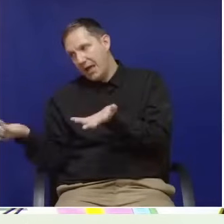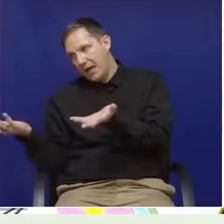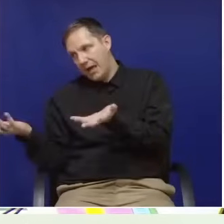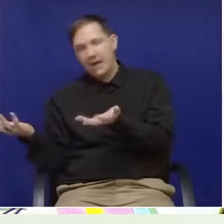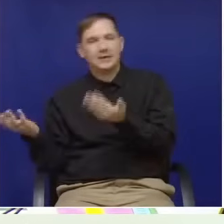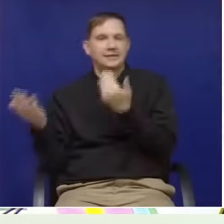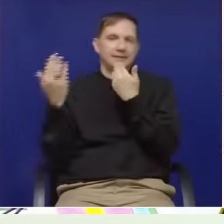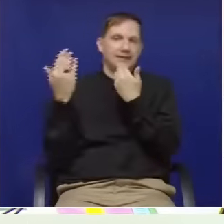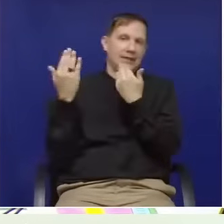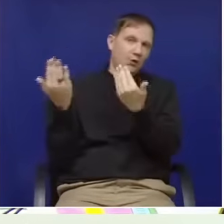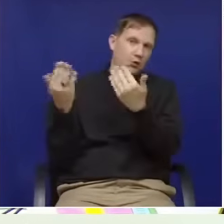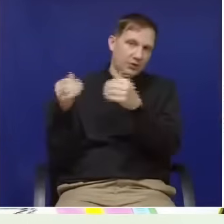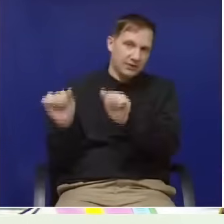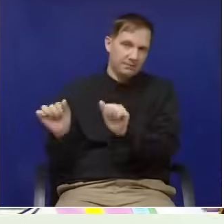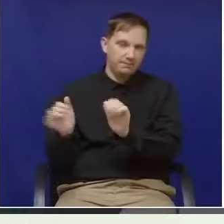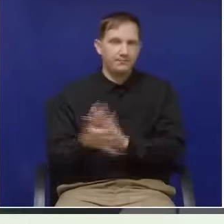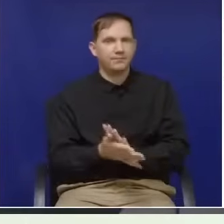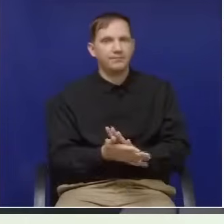Chair.